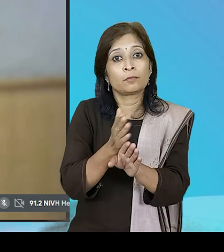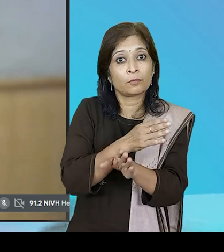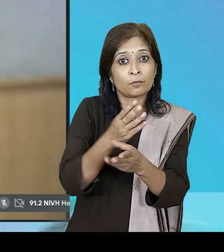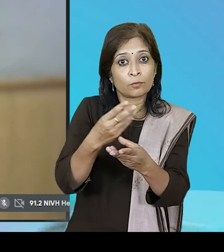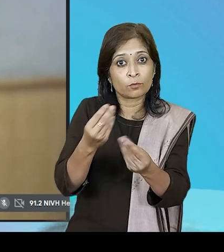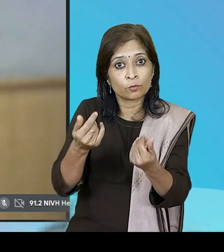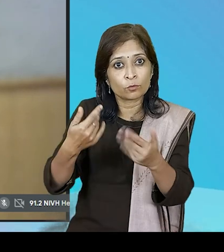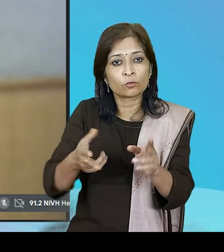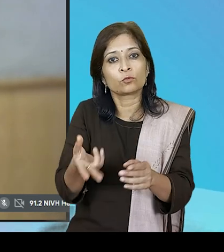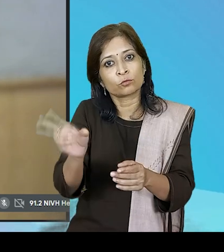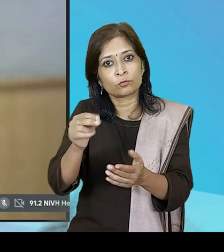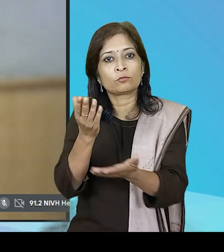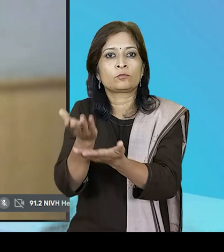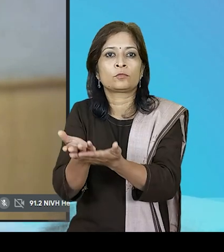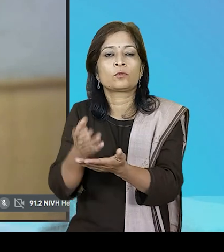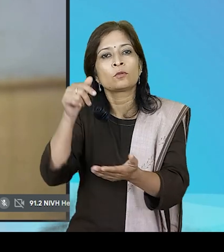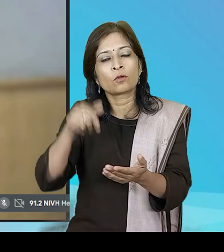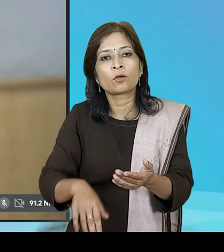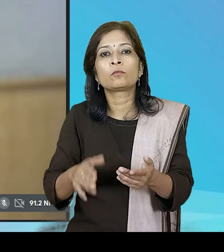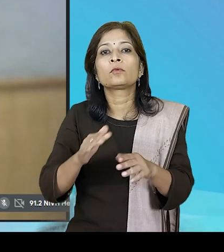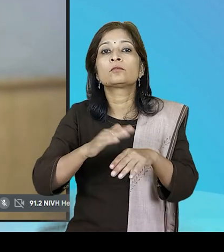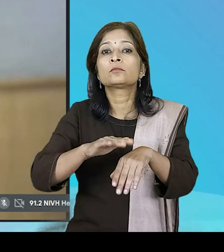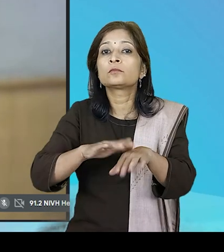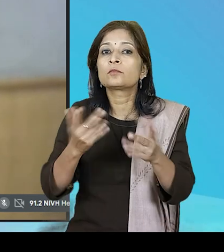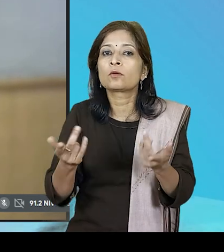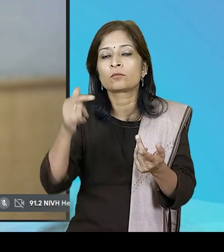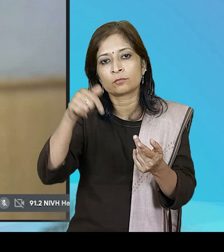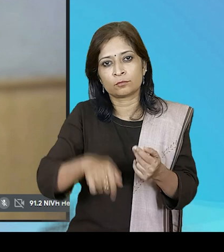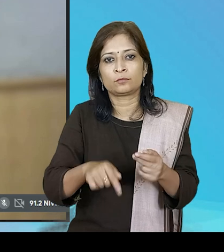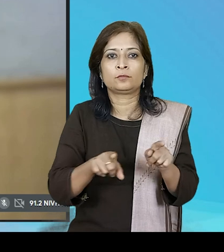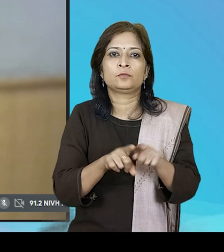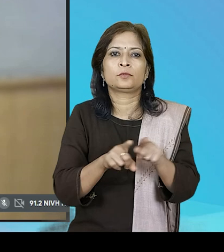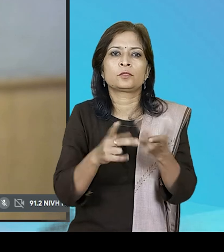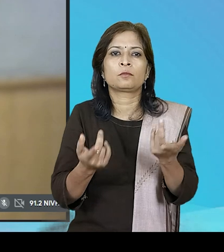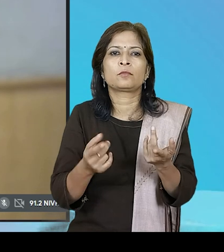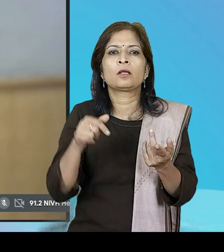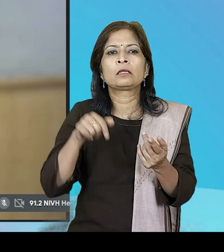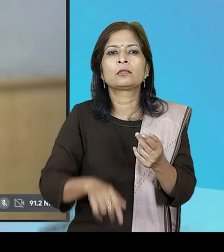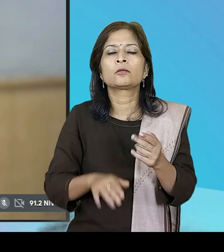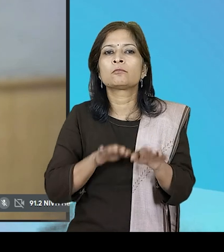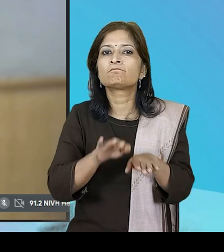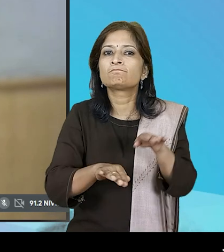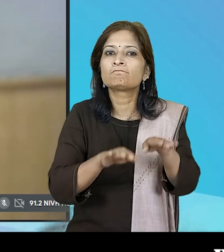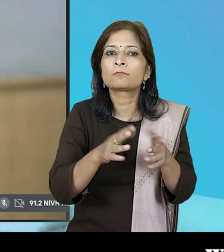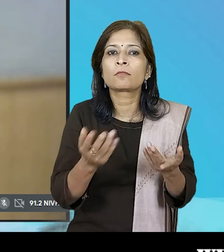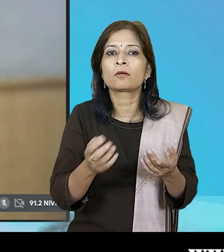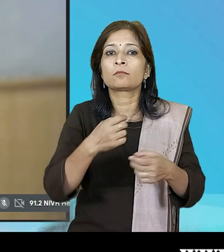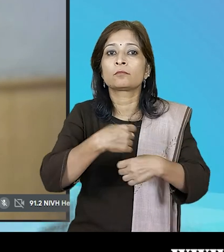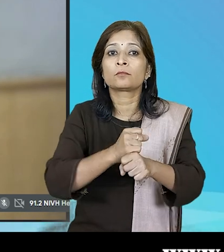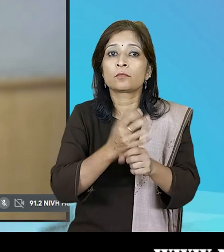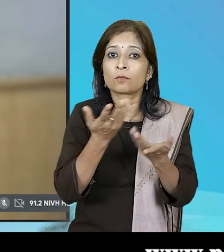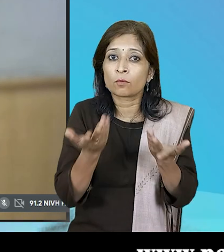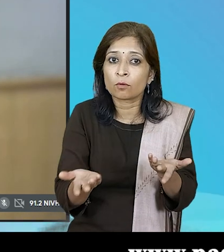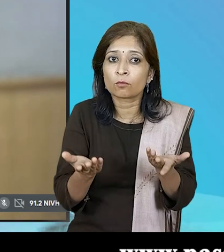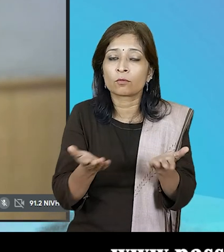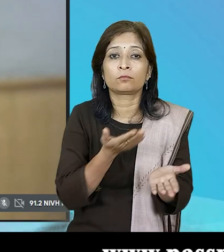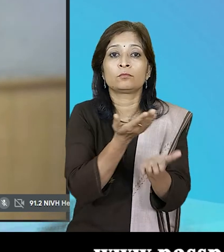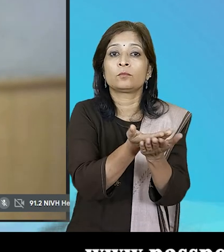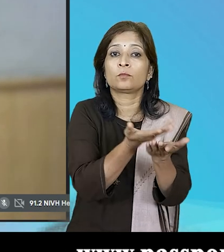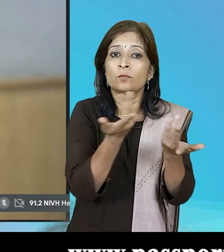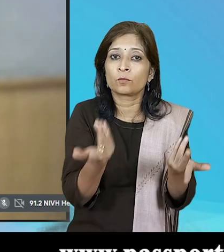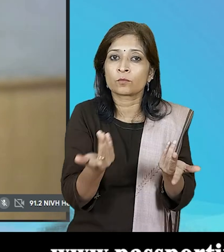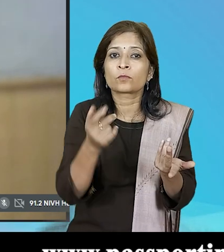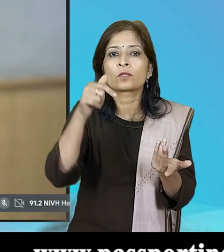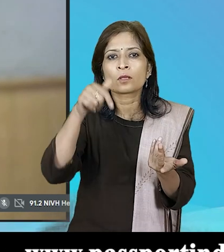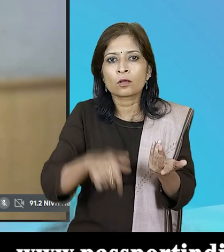passport, knowing the process is very necessary for smooth experience. Today, we will know about the steps to be followed while applying